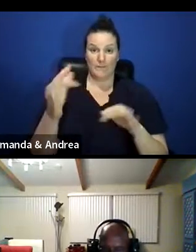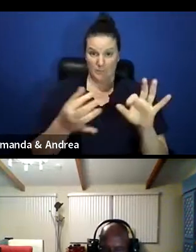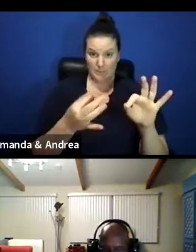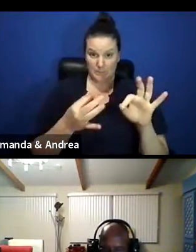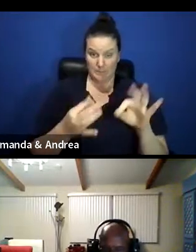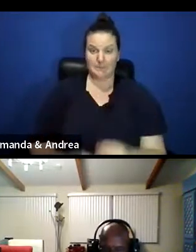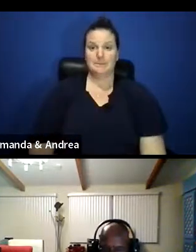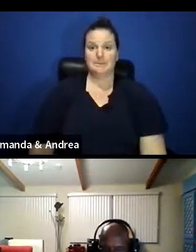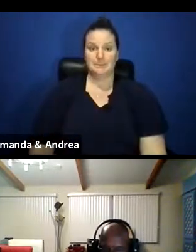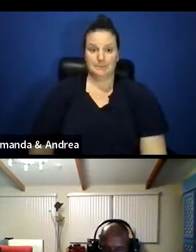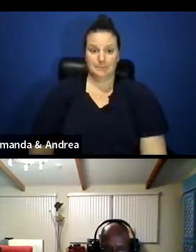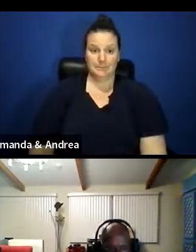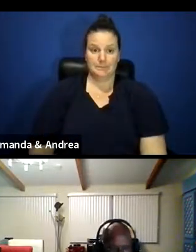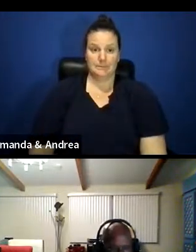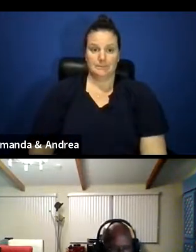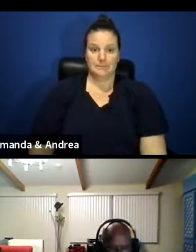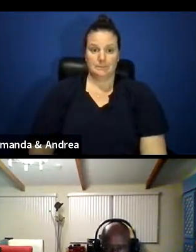So